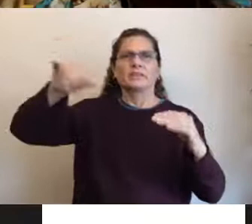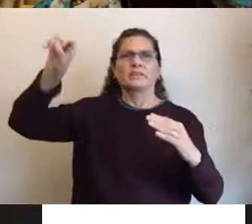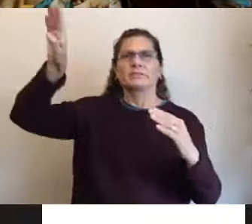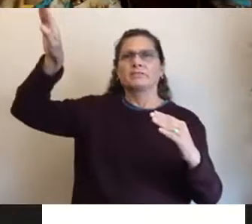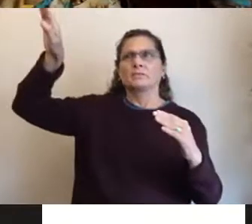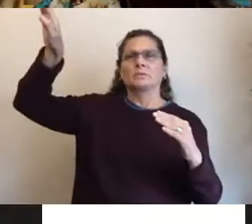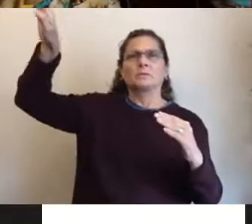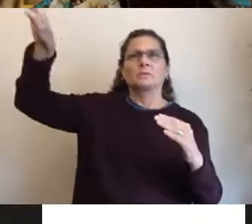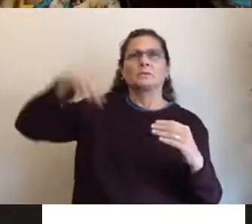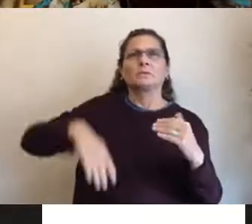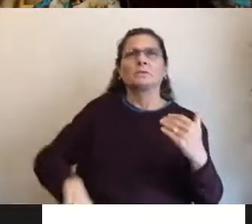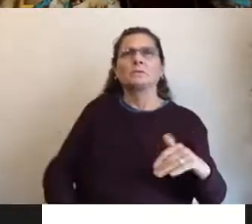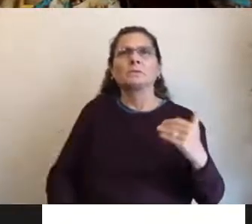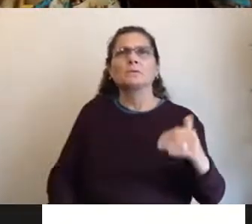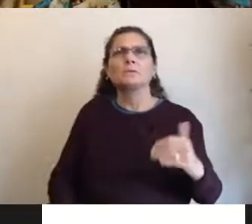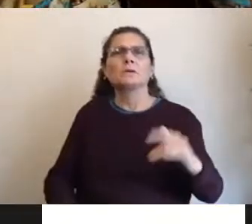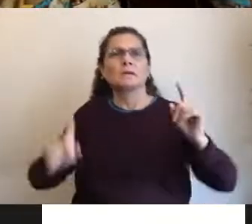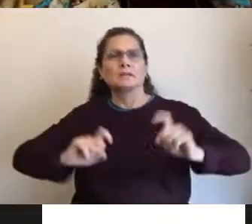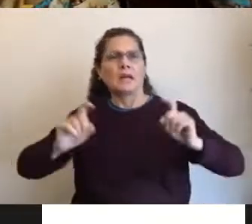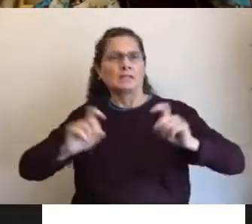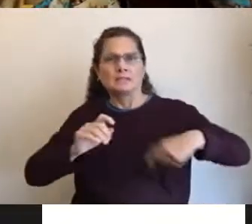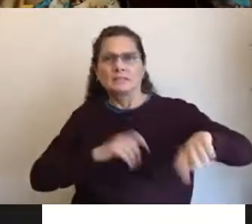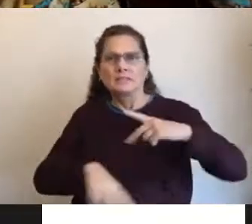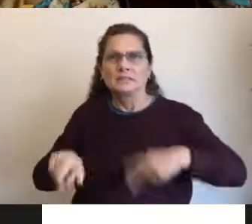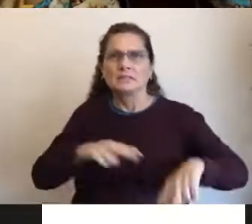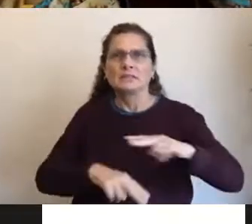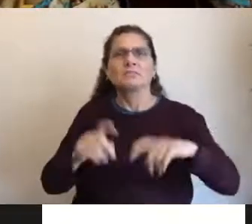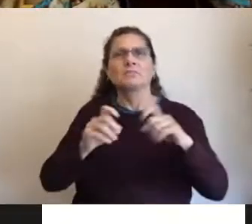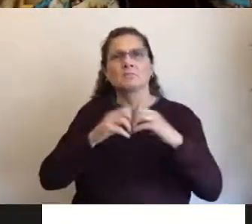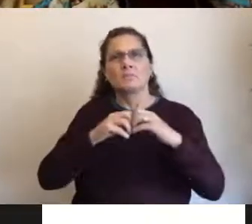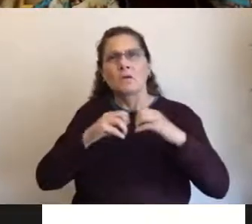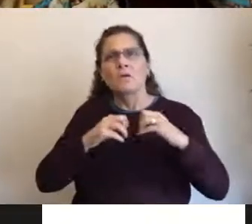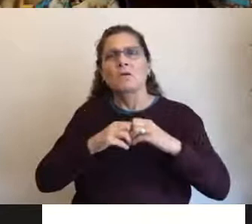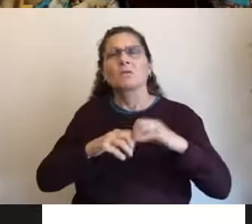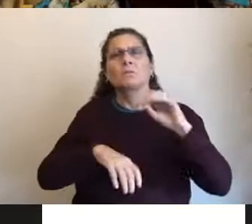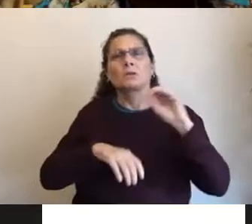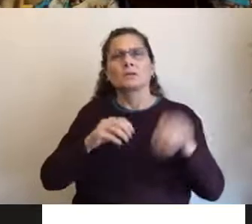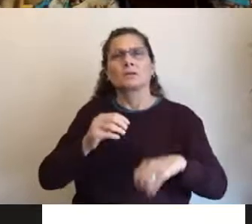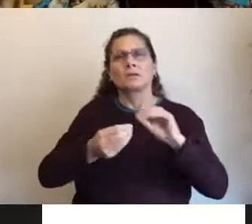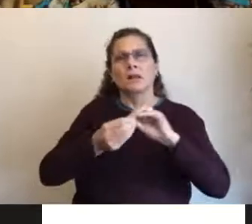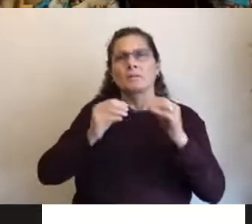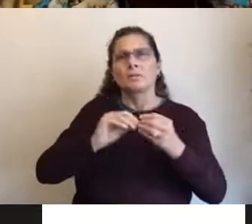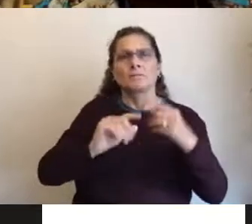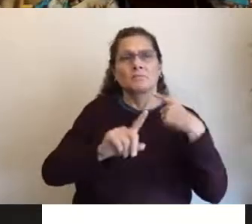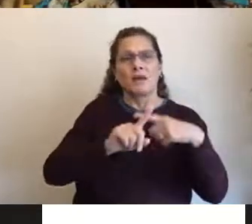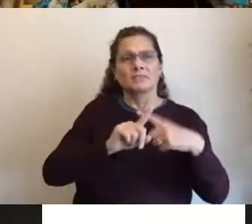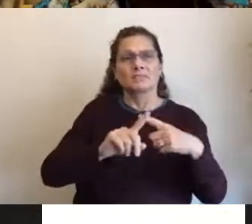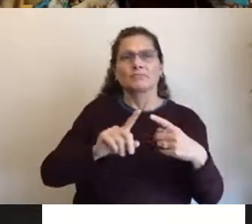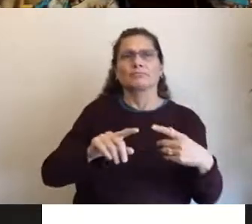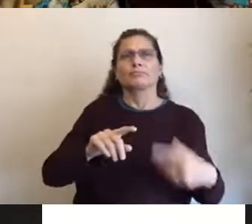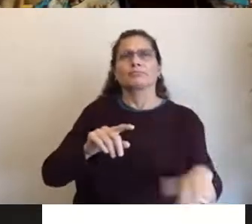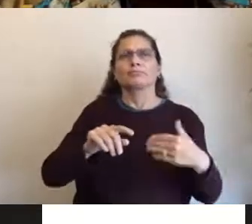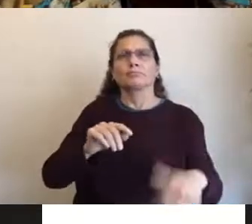sustained community-wide transmission of COVID-19 throughout Milwaukee County. And this is a narrative that's